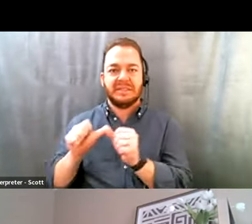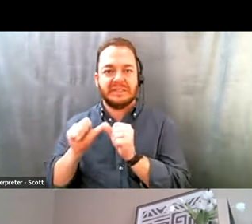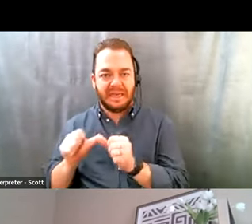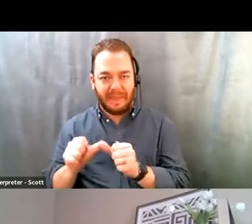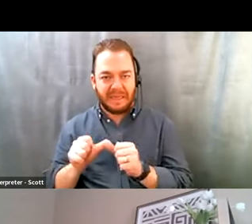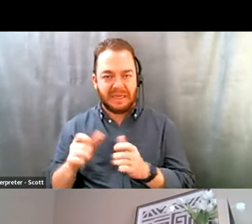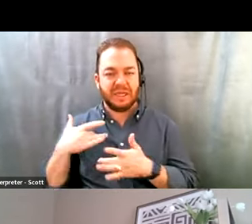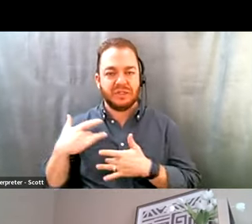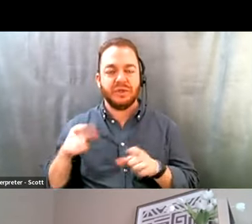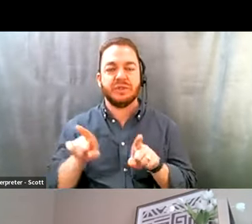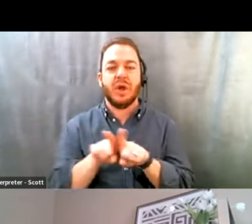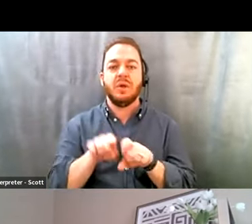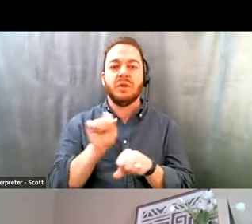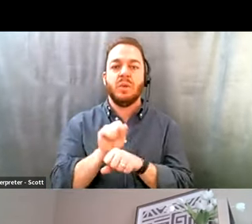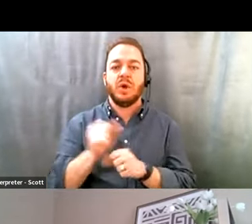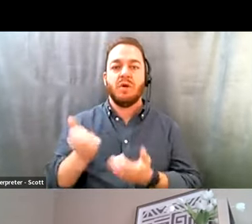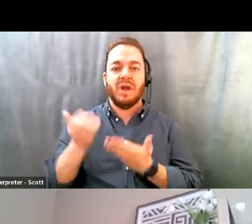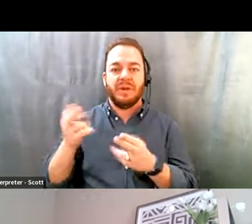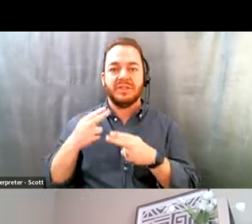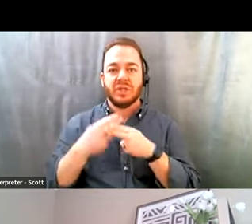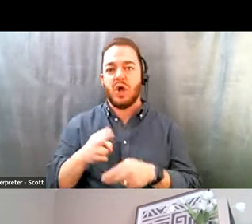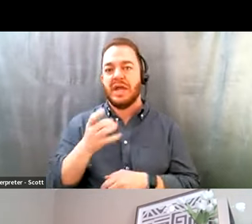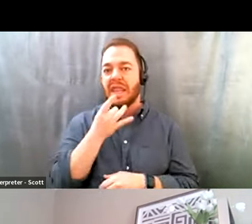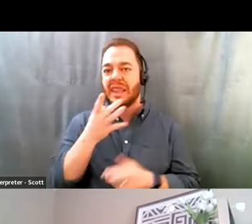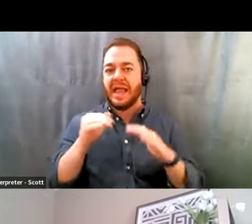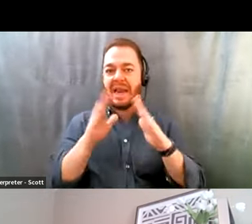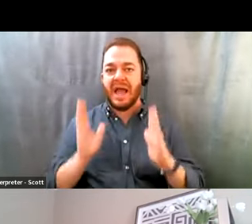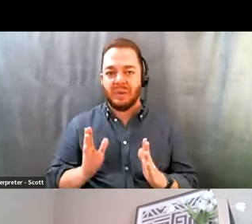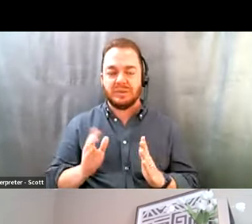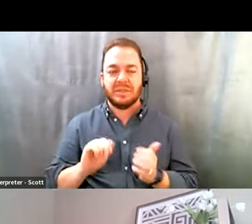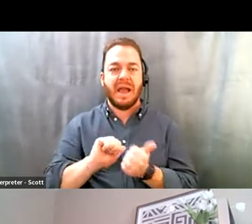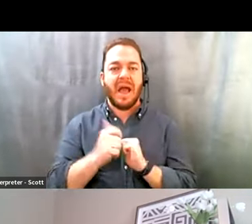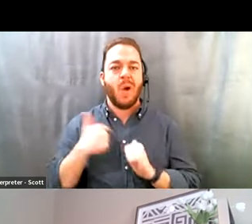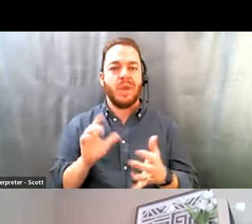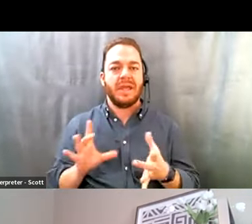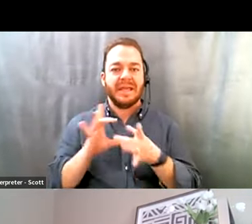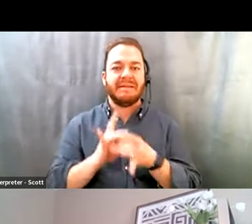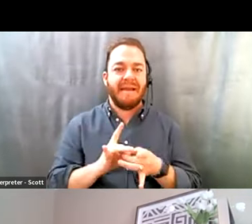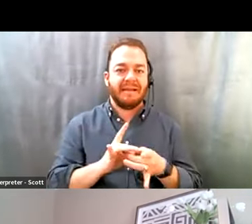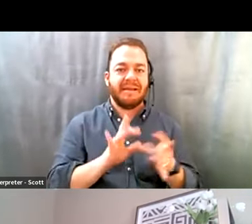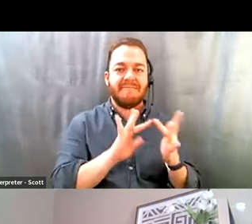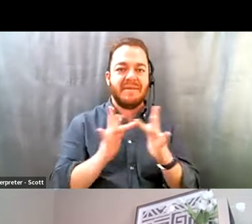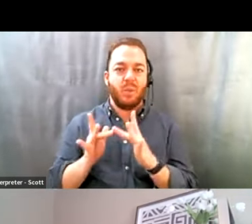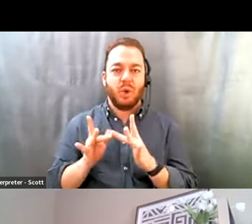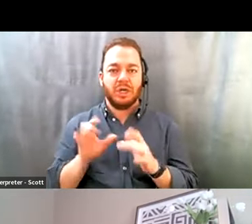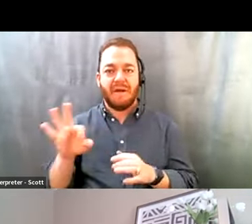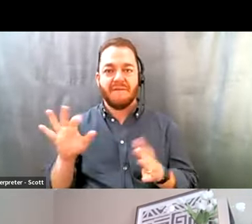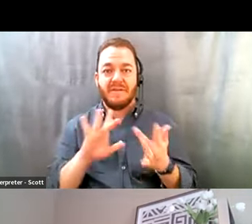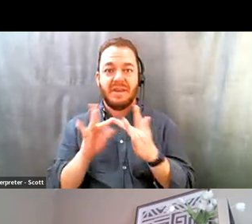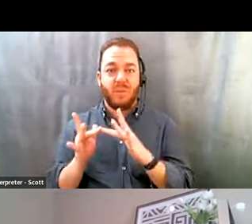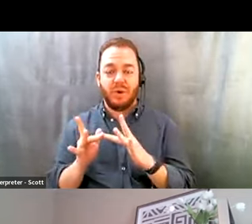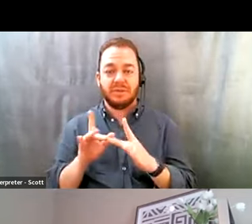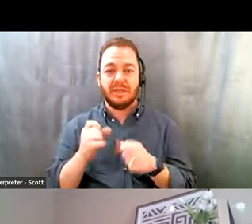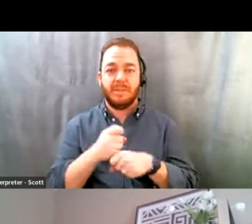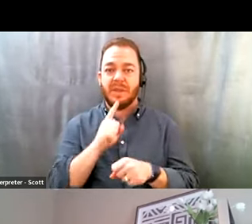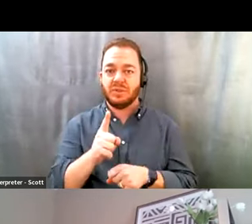also working on a recommendation that we call the Lighthouse, which is about how can we connect groups, networks of networks, to ensure that we're